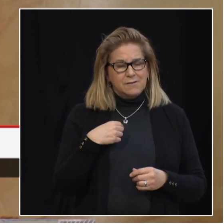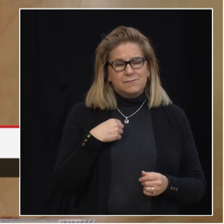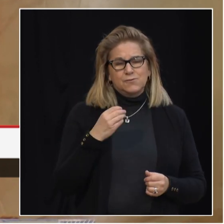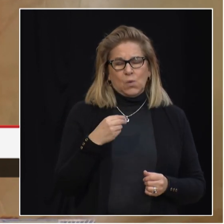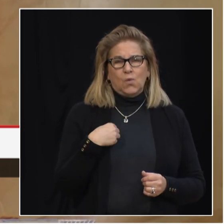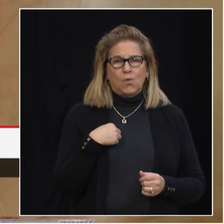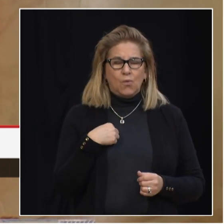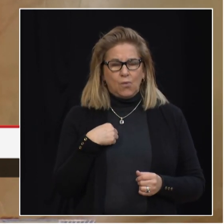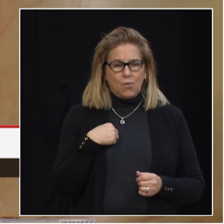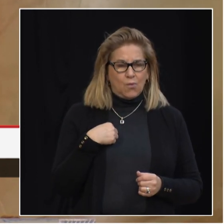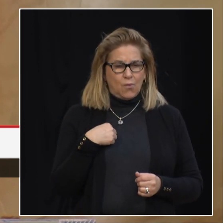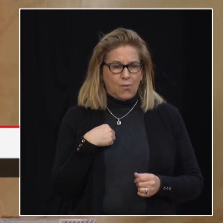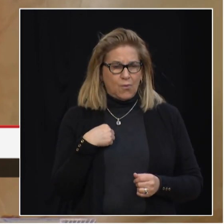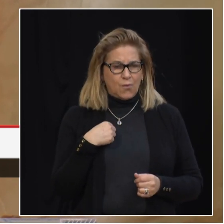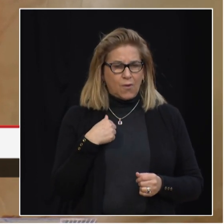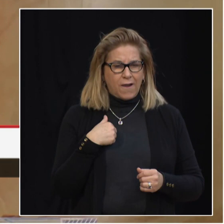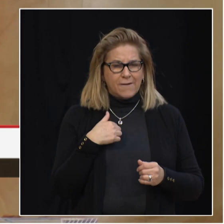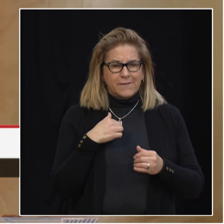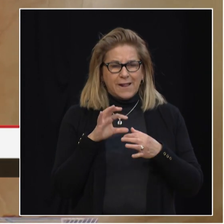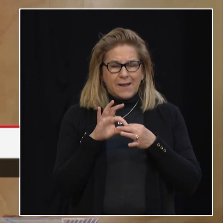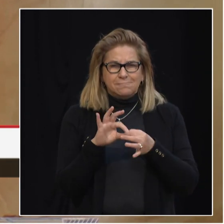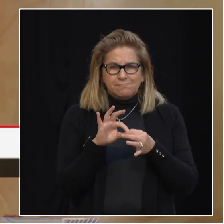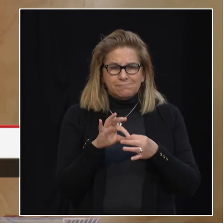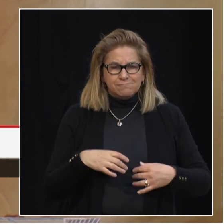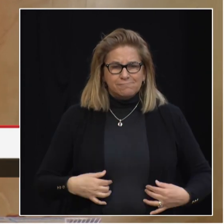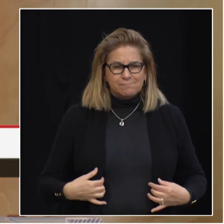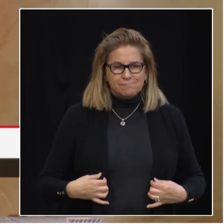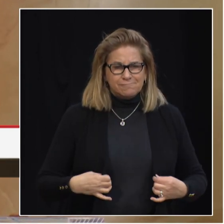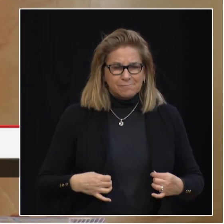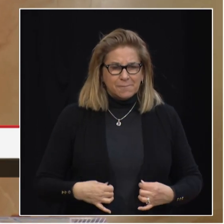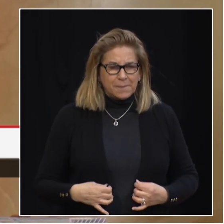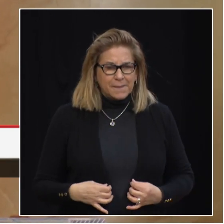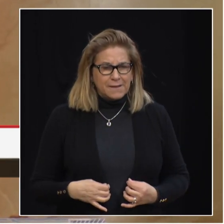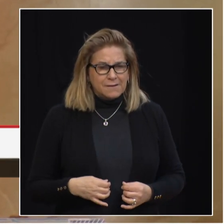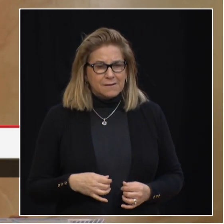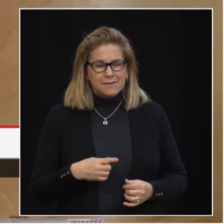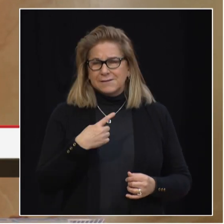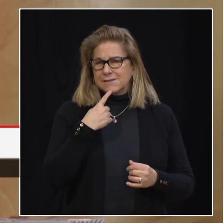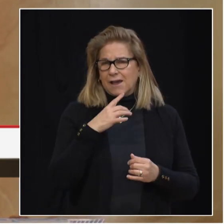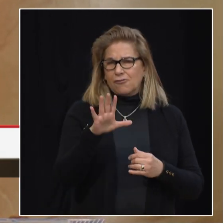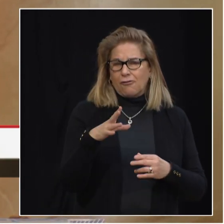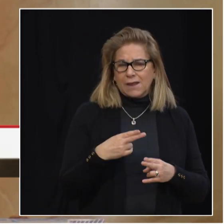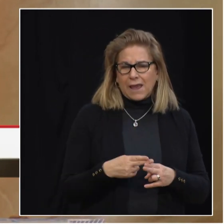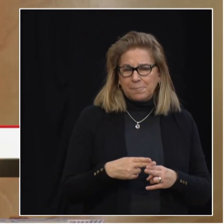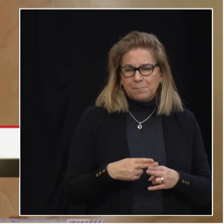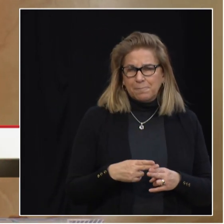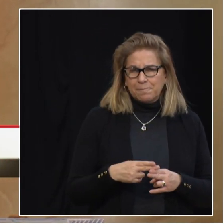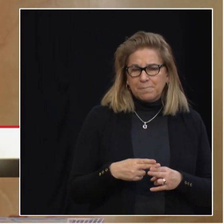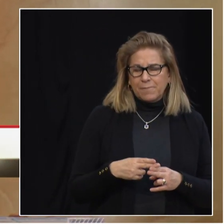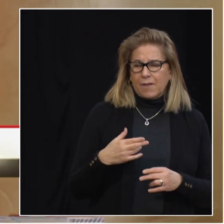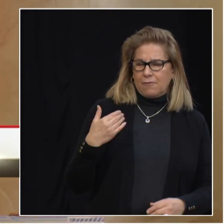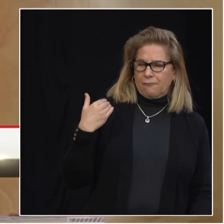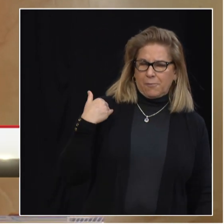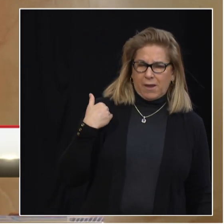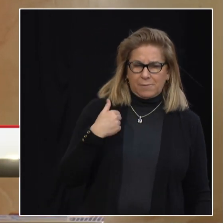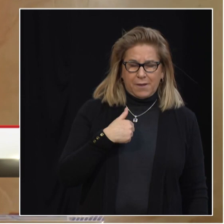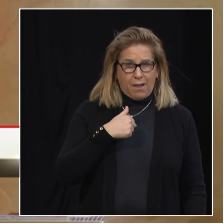chant, "Say her name." It was a reminder that Black women are often overlooked in